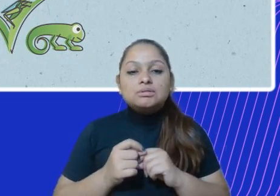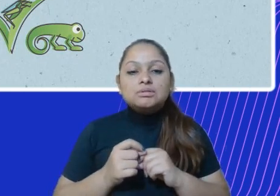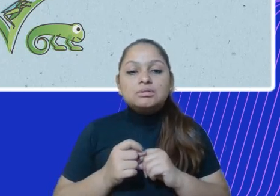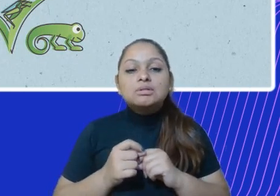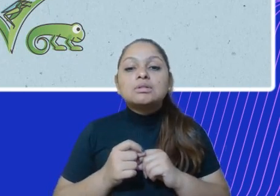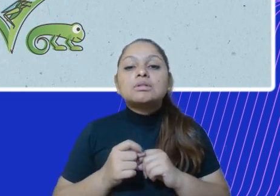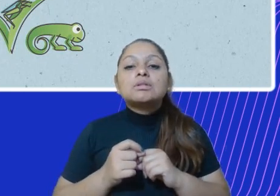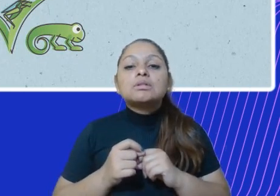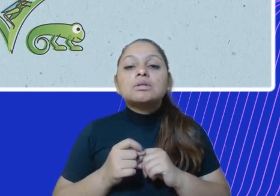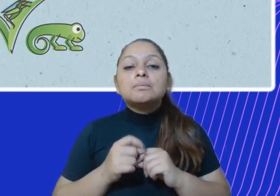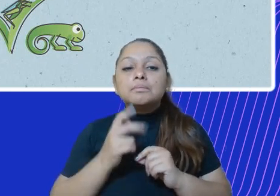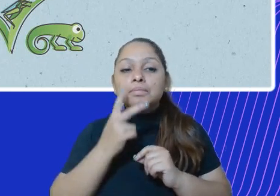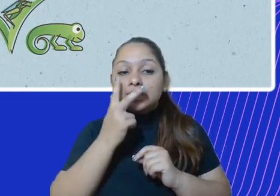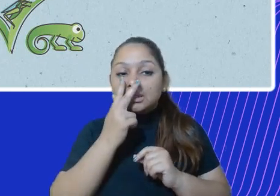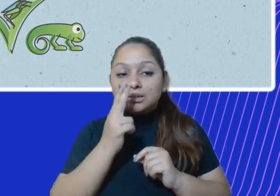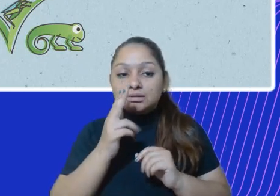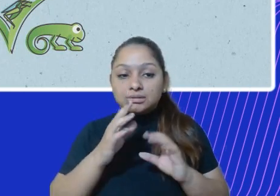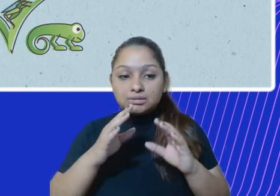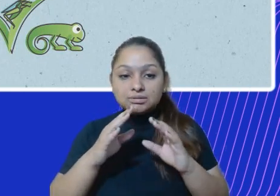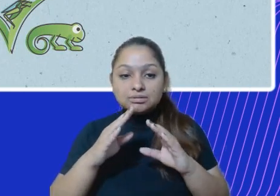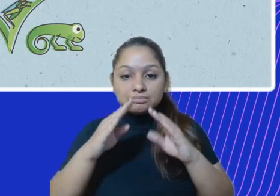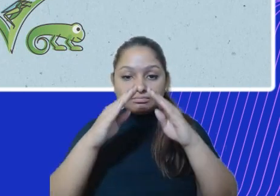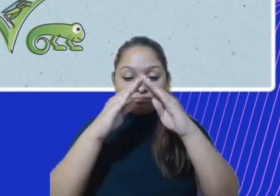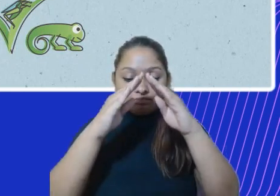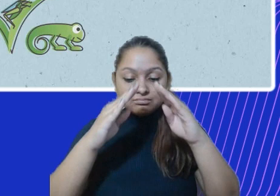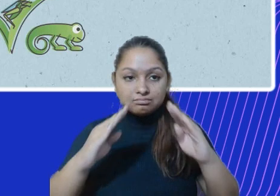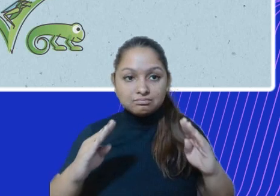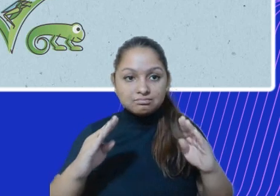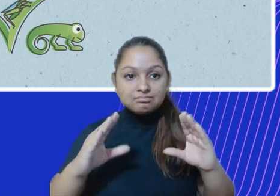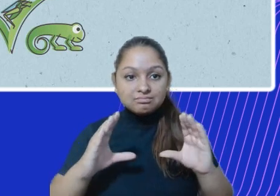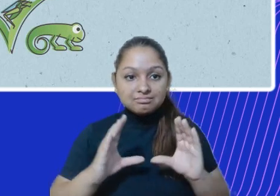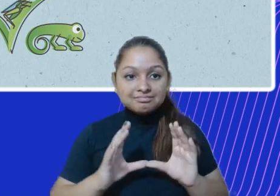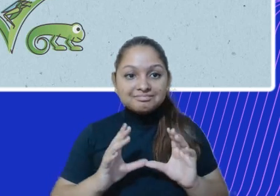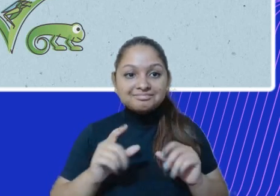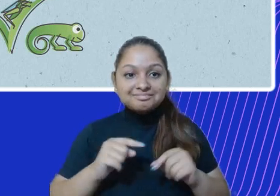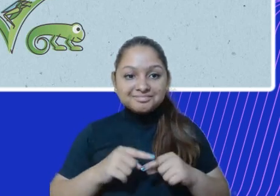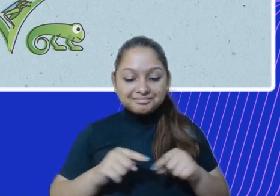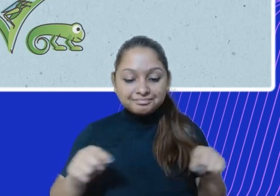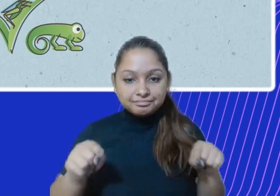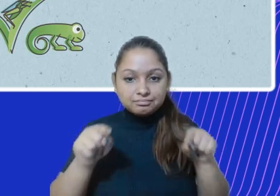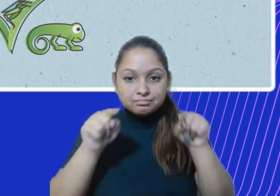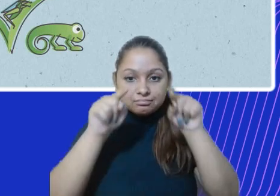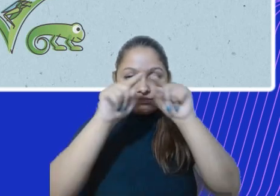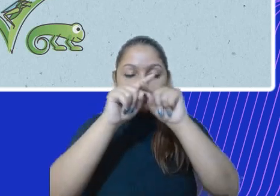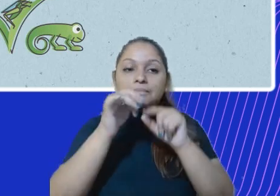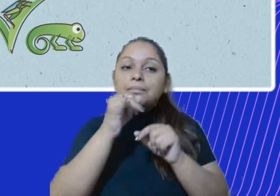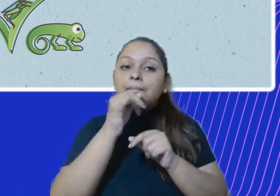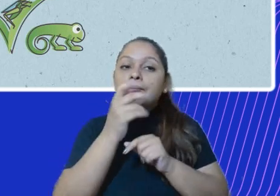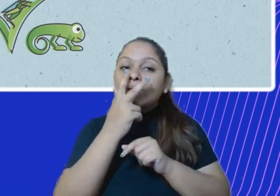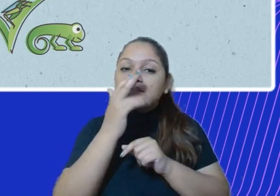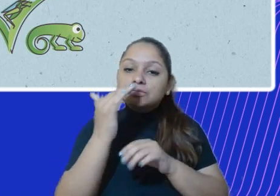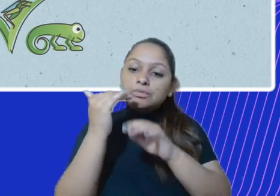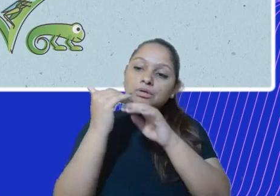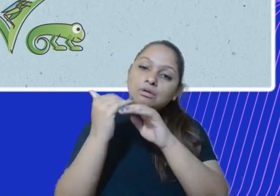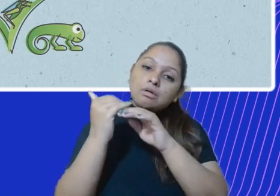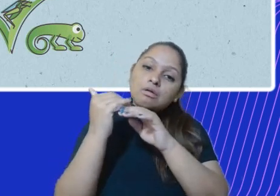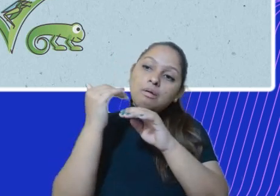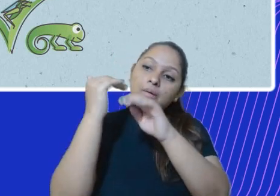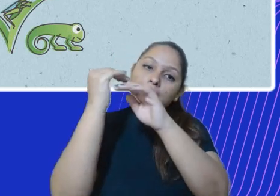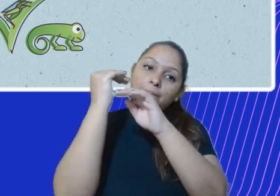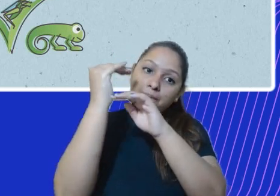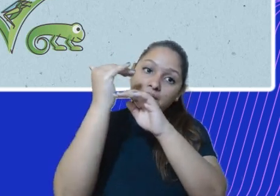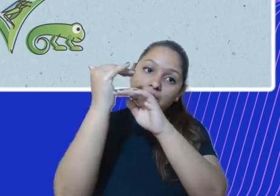history generated systems based on ego that hierarchize the ways of life,